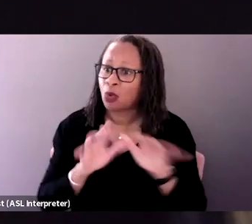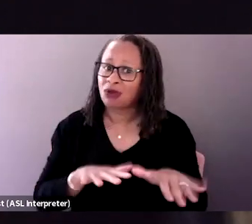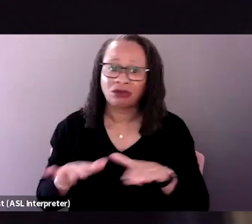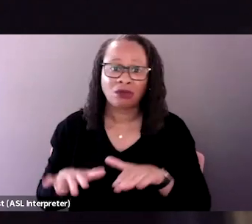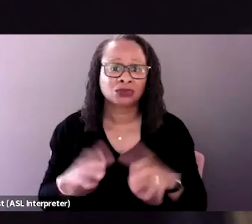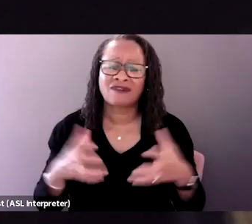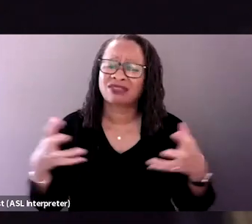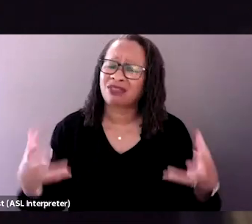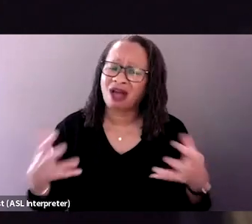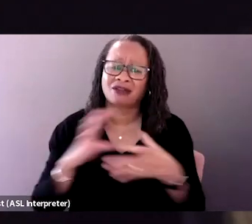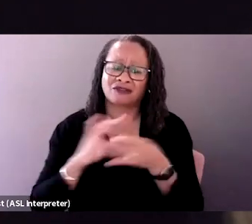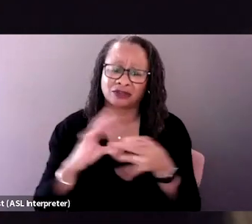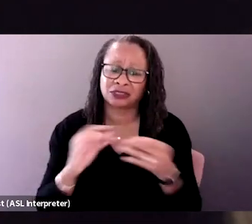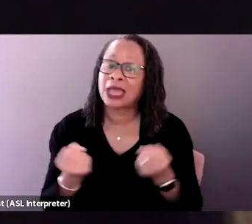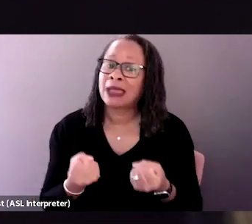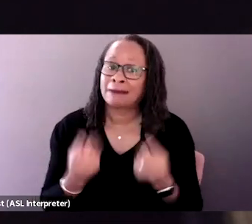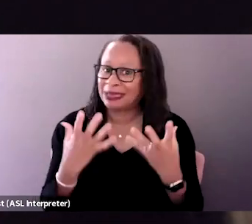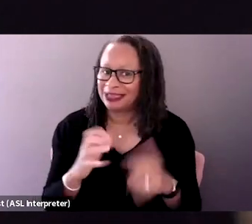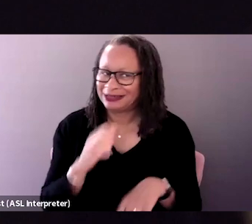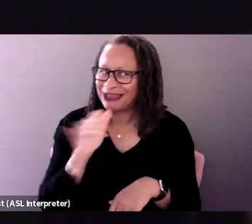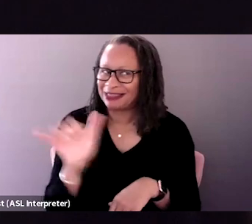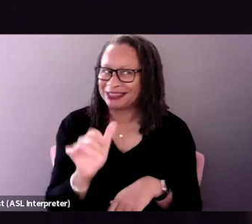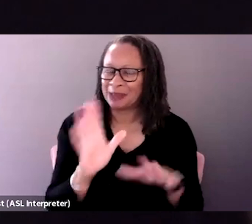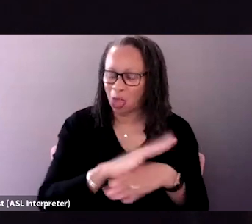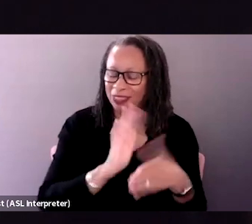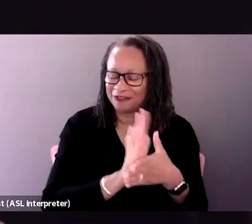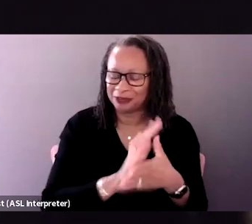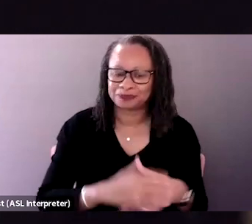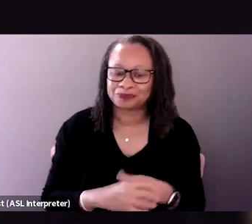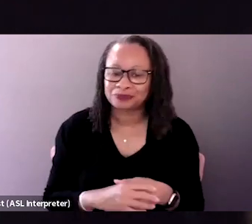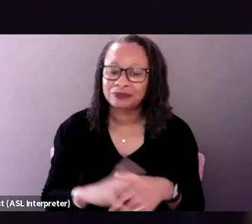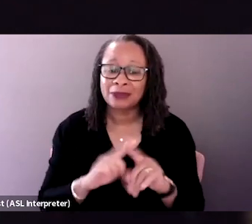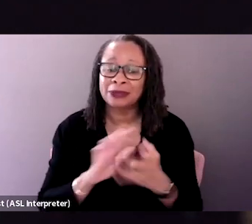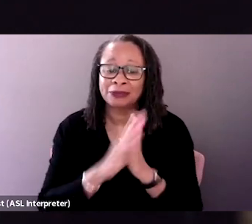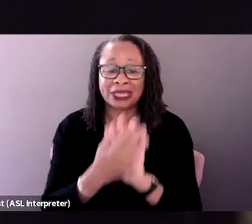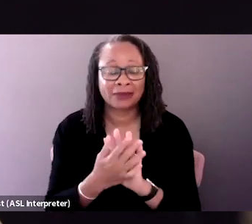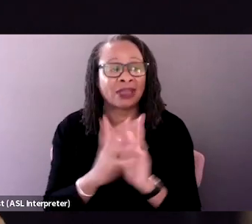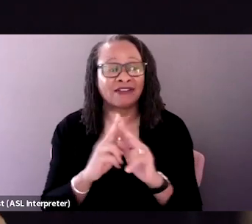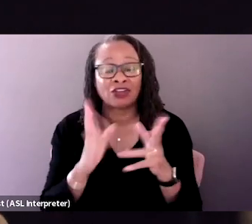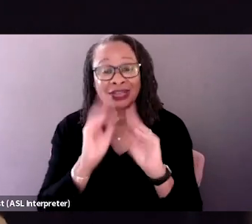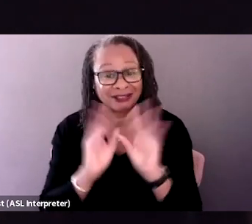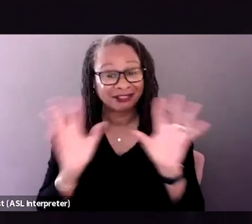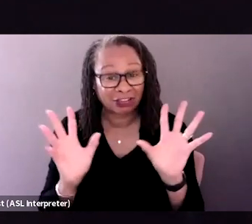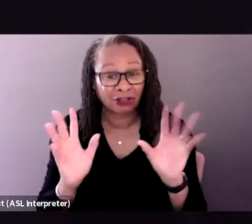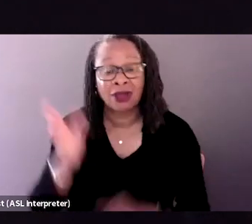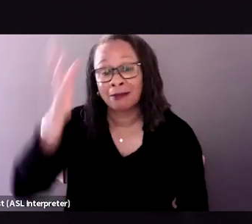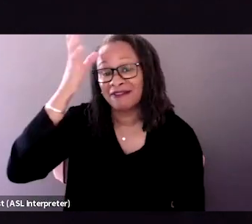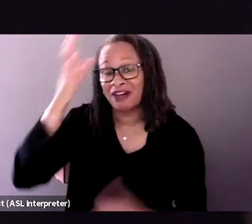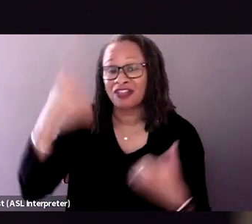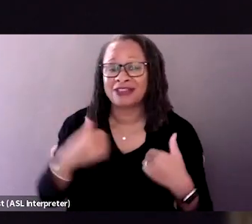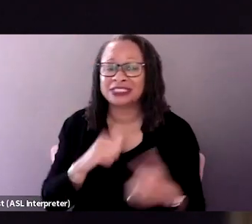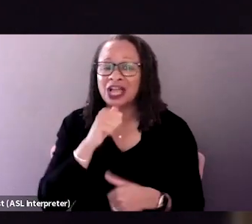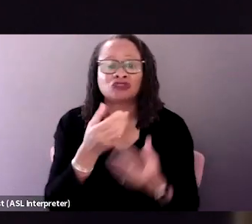conversations. Many of them were not like the conversations you saw in the film. But it became very clear that he had this unresolved